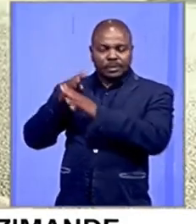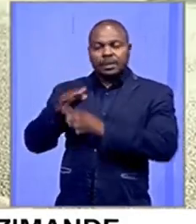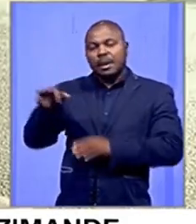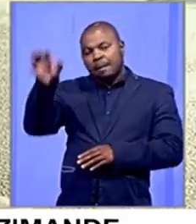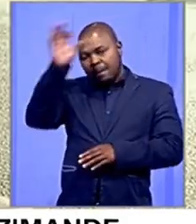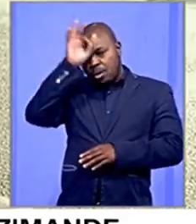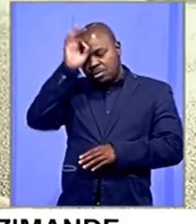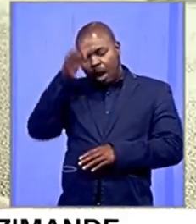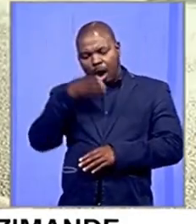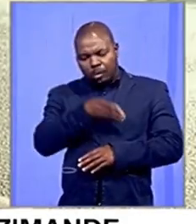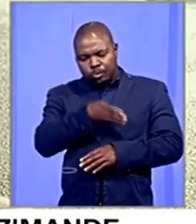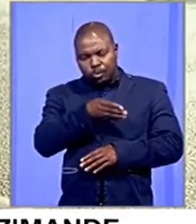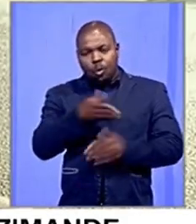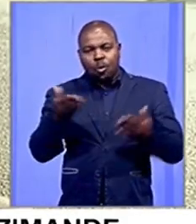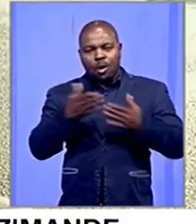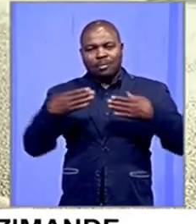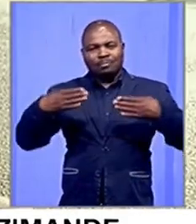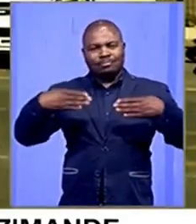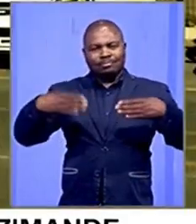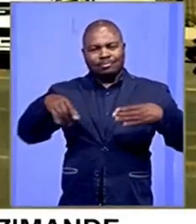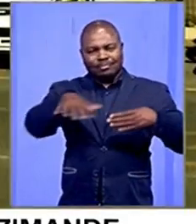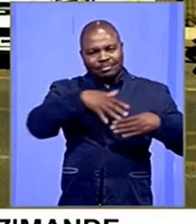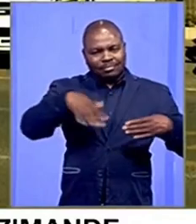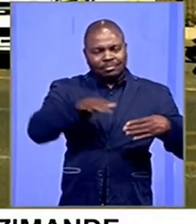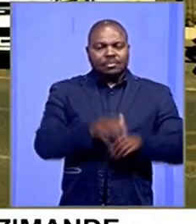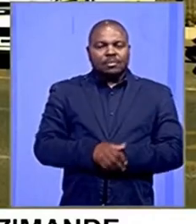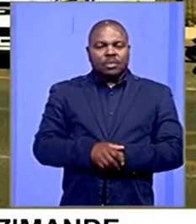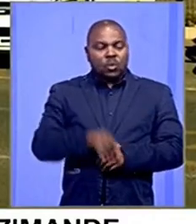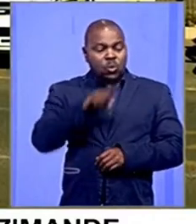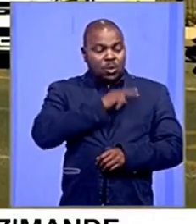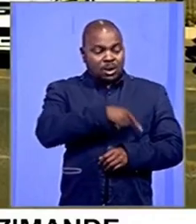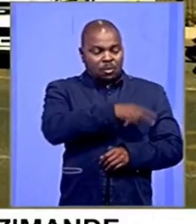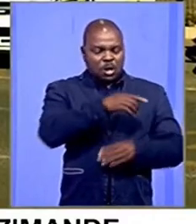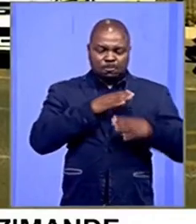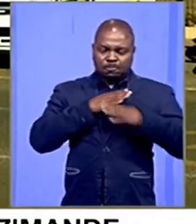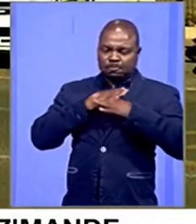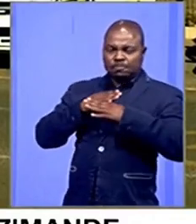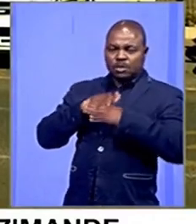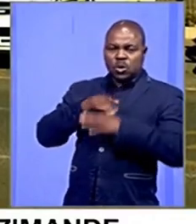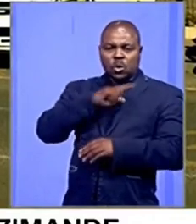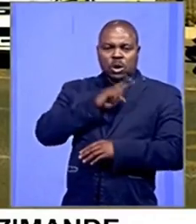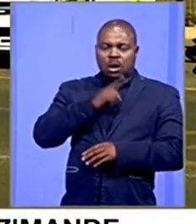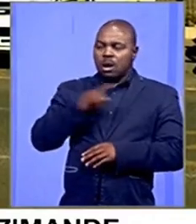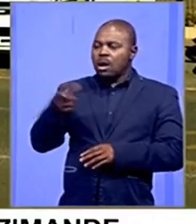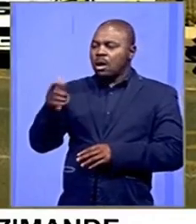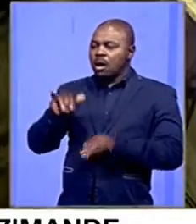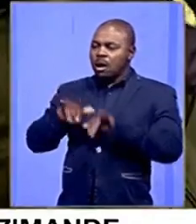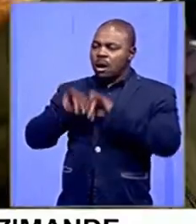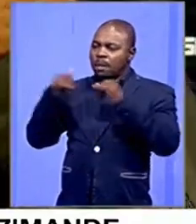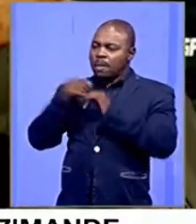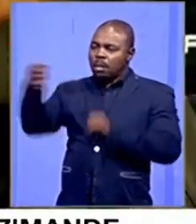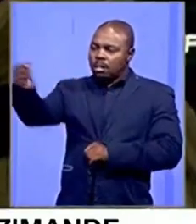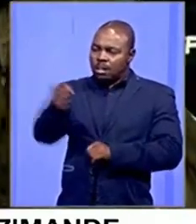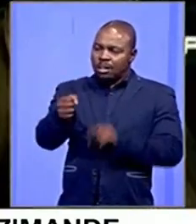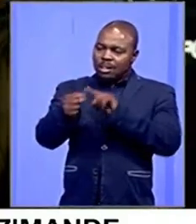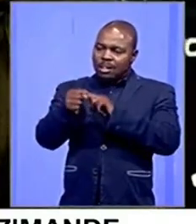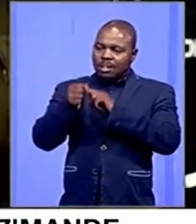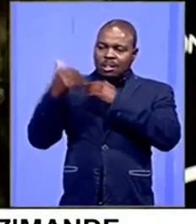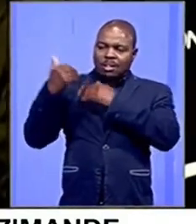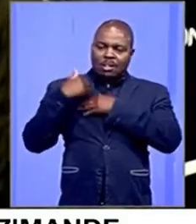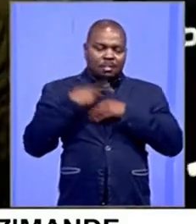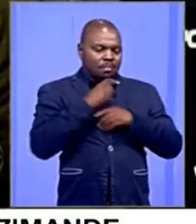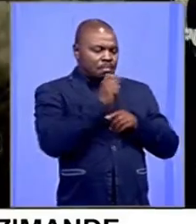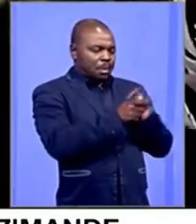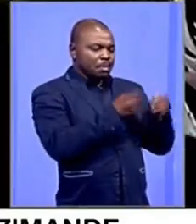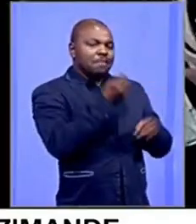a naetse maemotlhoko kwa matsenong a neng a paregilwe ke bao ba amegilweng ke go thapiwa ga motlamedi wa ditirelo gore a duele madi a baithuti